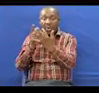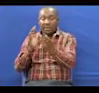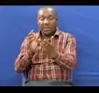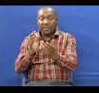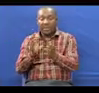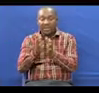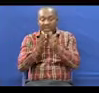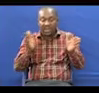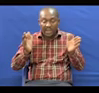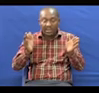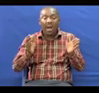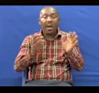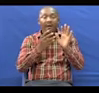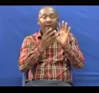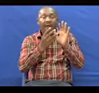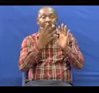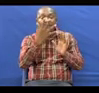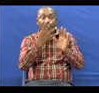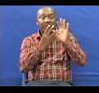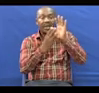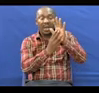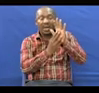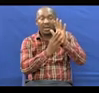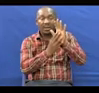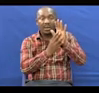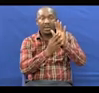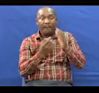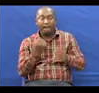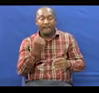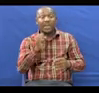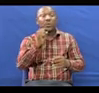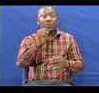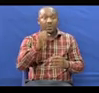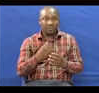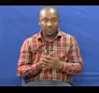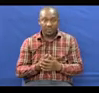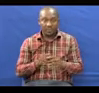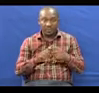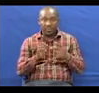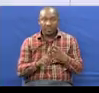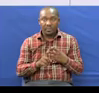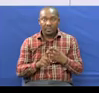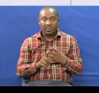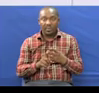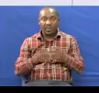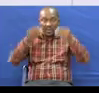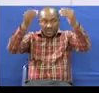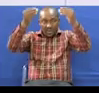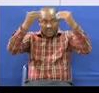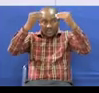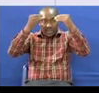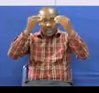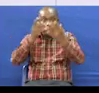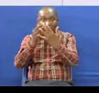case of our countries, the population size estimated is 59 millions. But the second ones, through studying